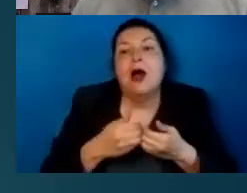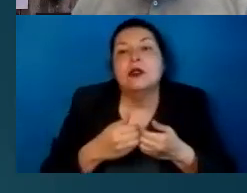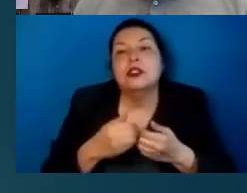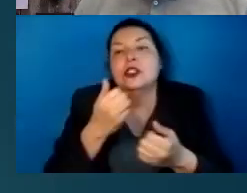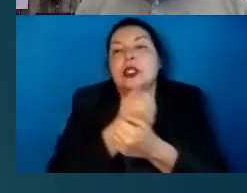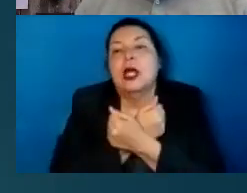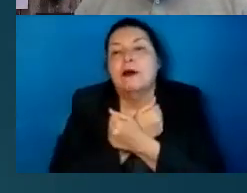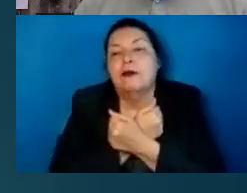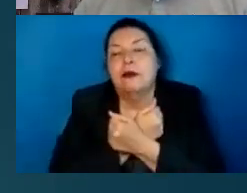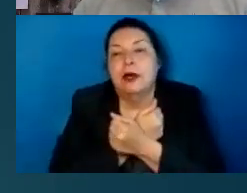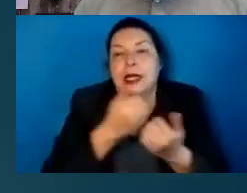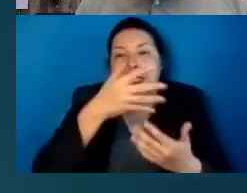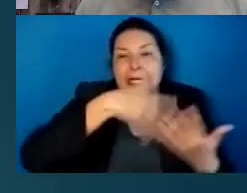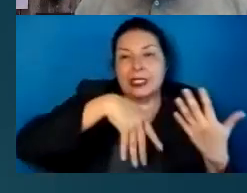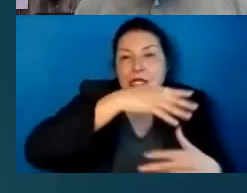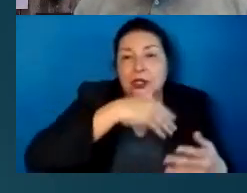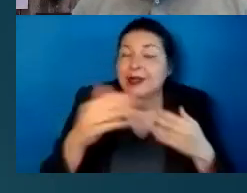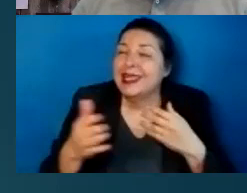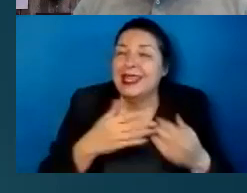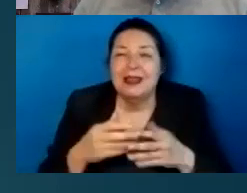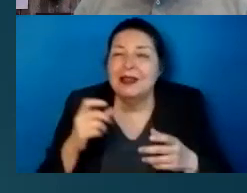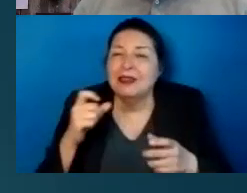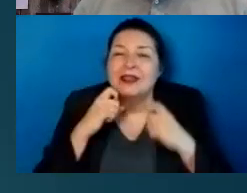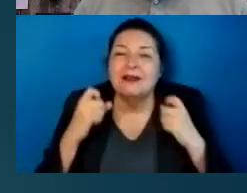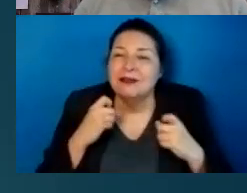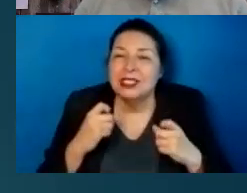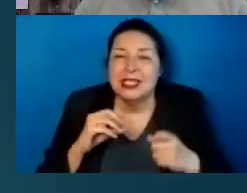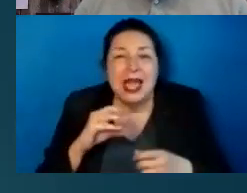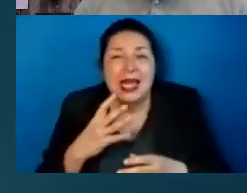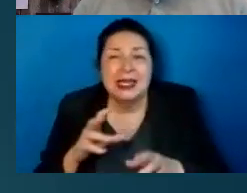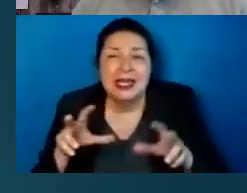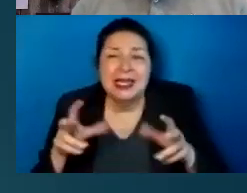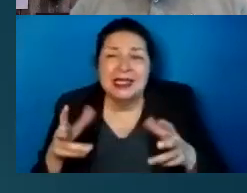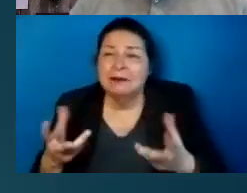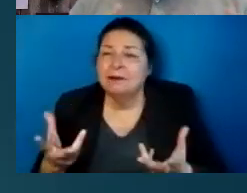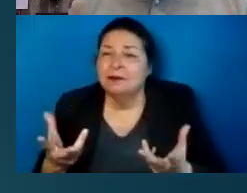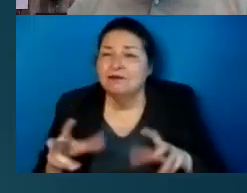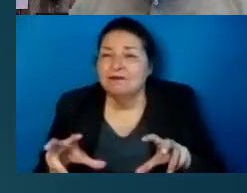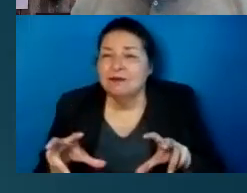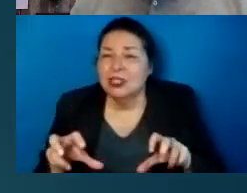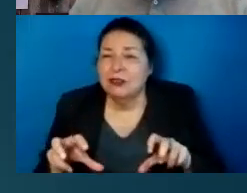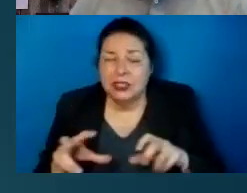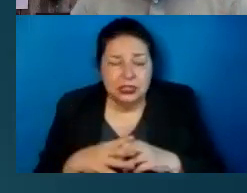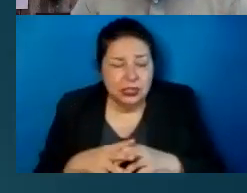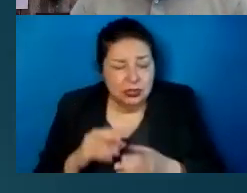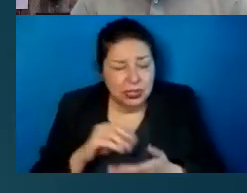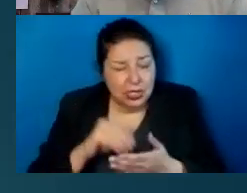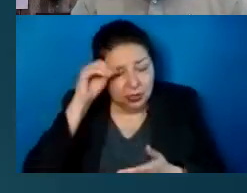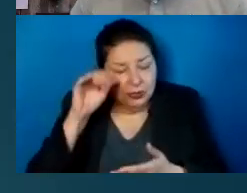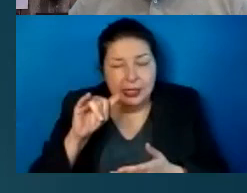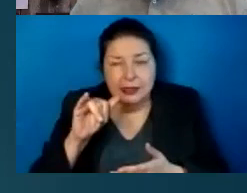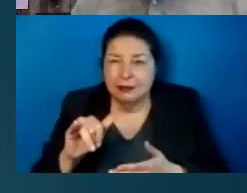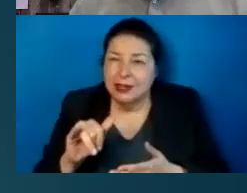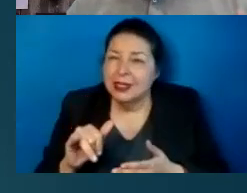are sinful and selfish, they learn to share. They learn that there is forgiveness,